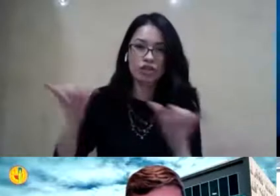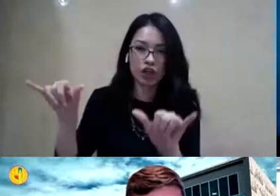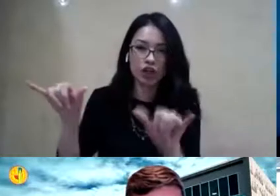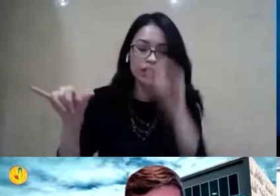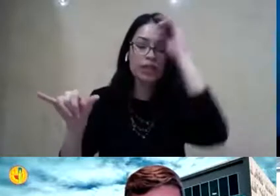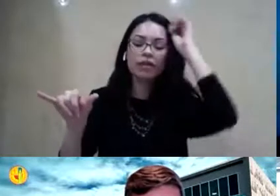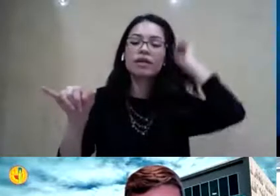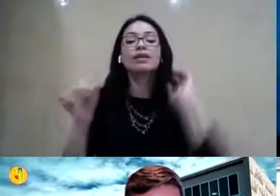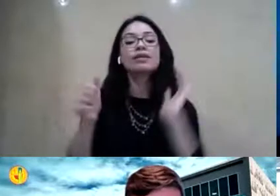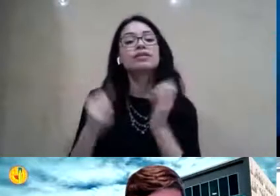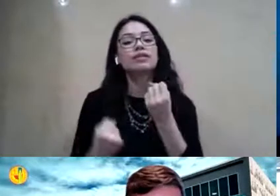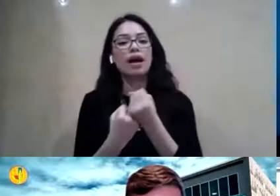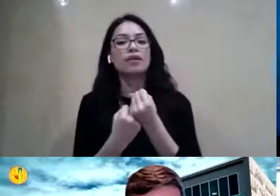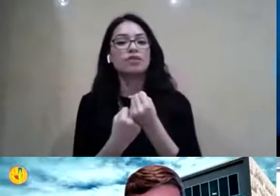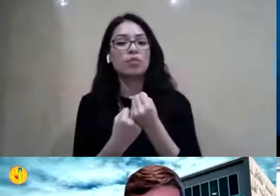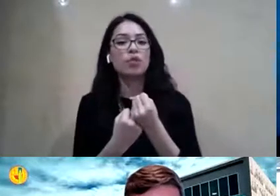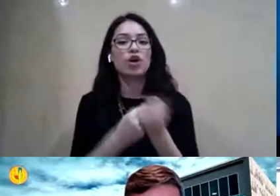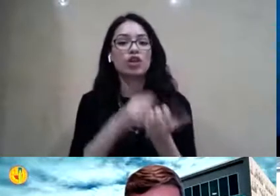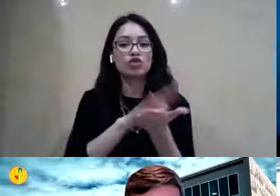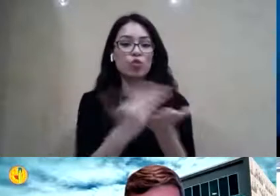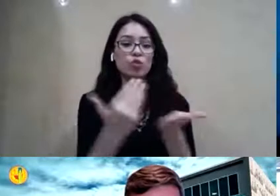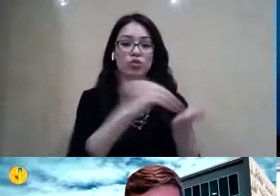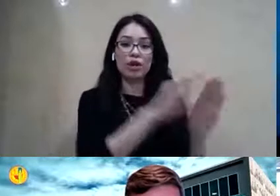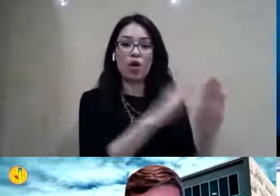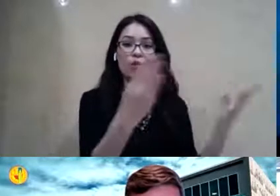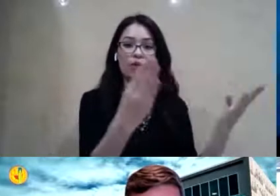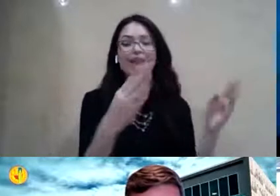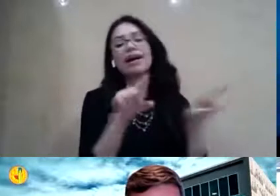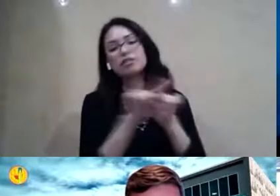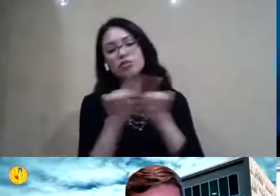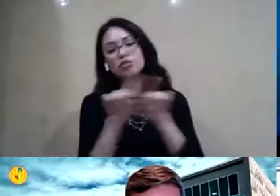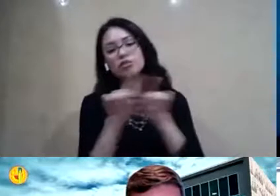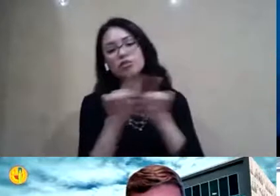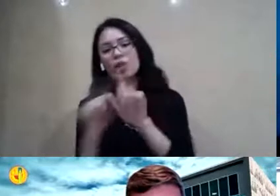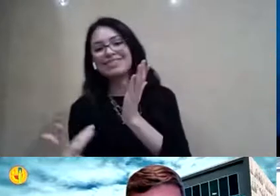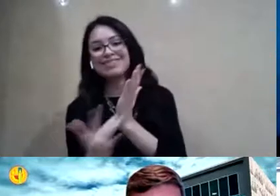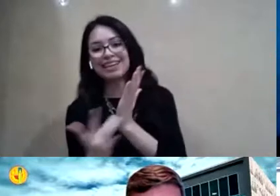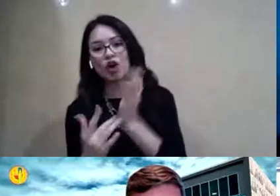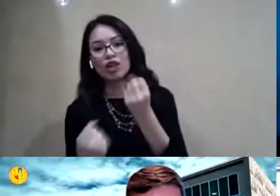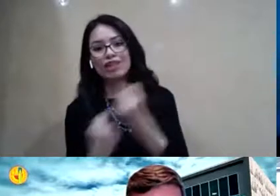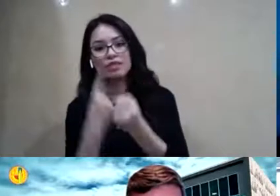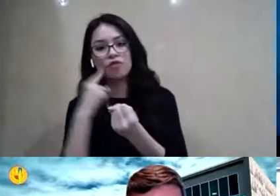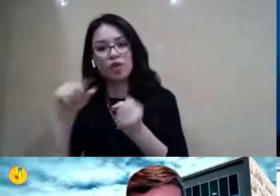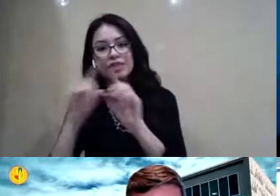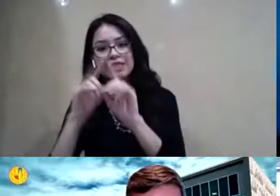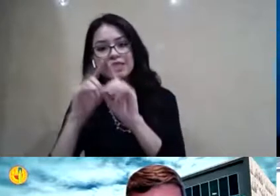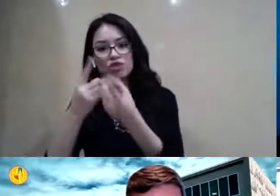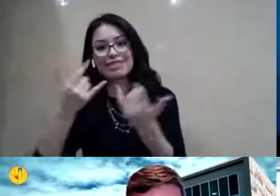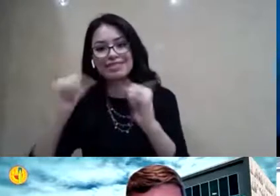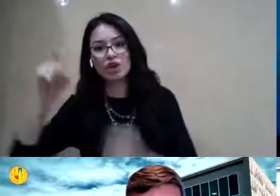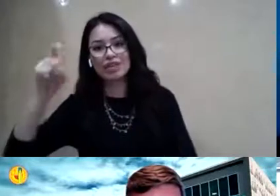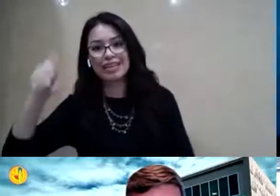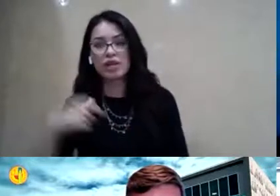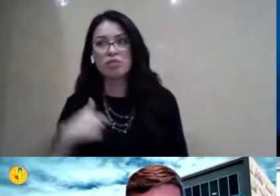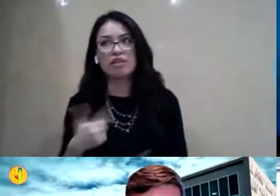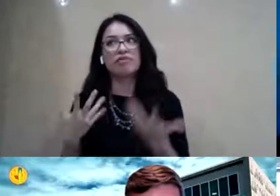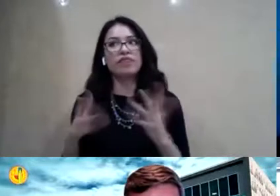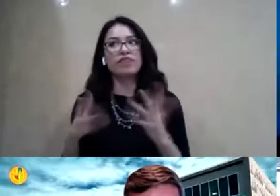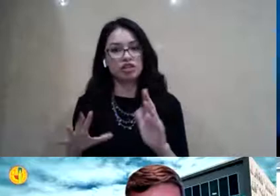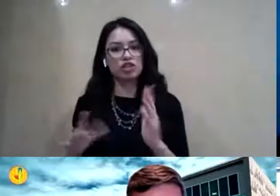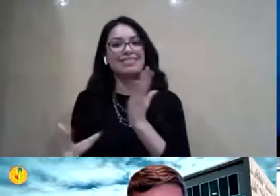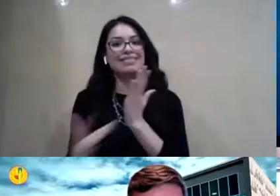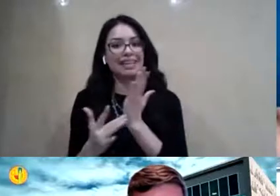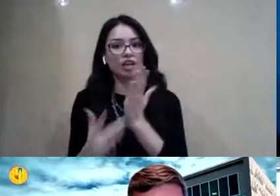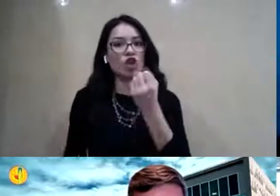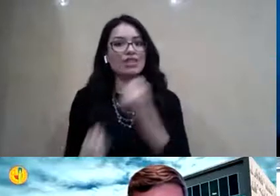support school reopening, as well as technical assistance for those school districts who need it. We've done the technical assistance side. We're already providing COVID